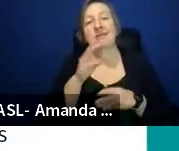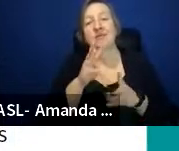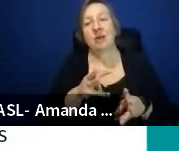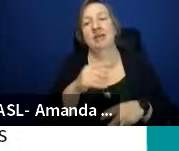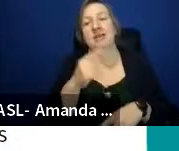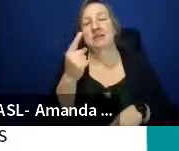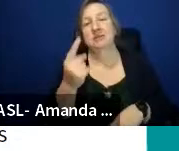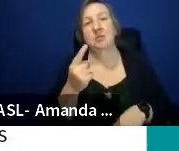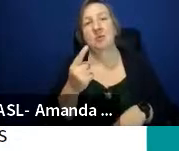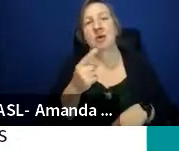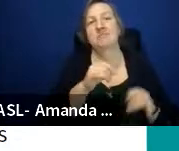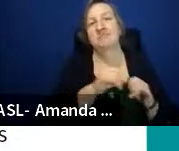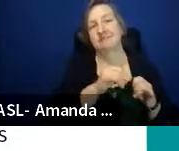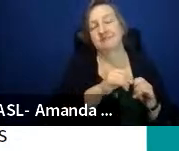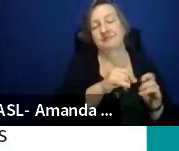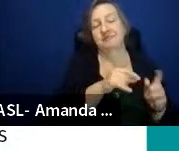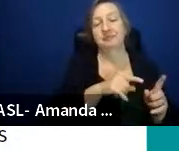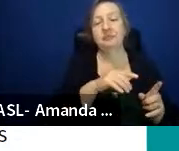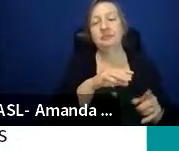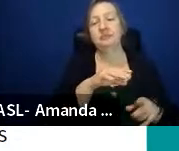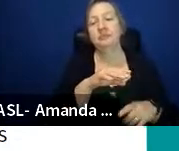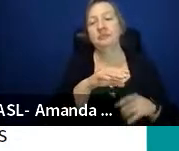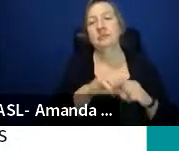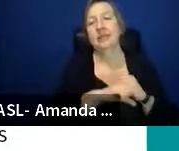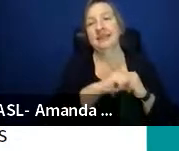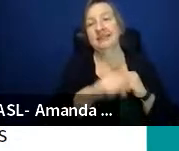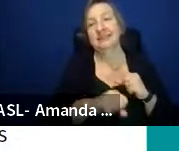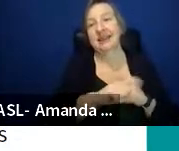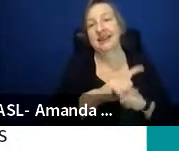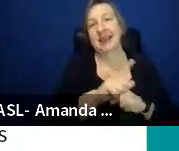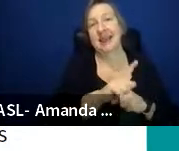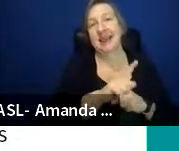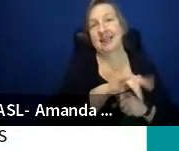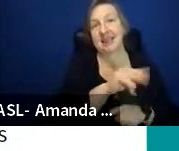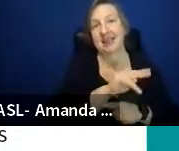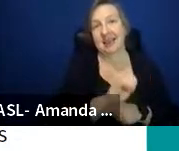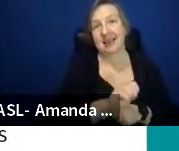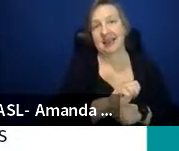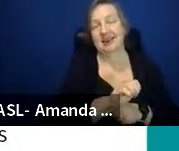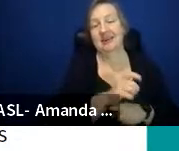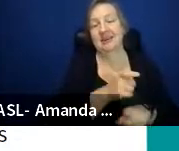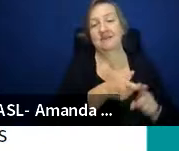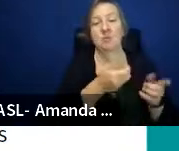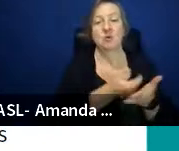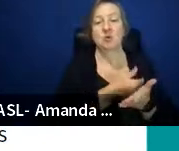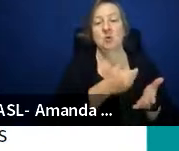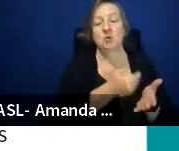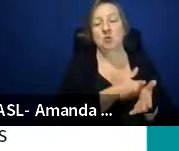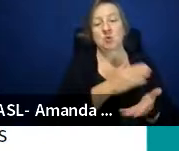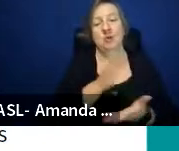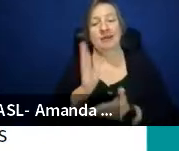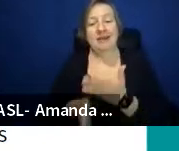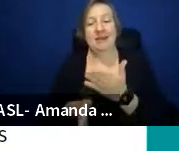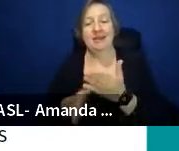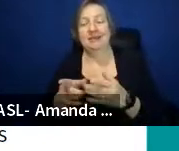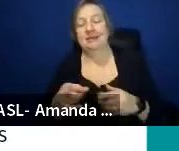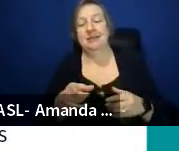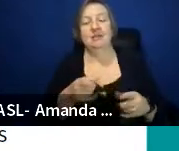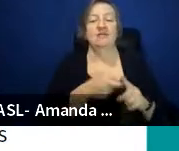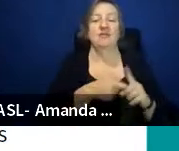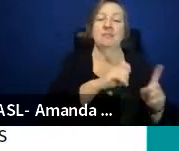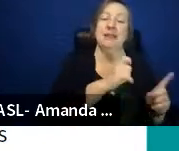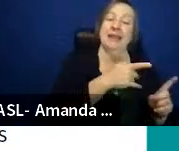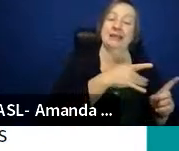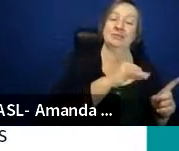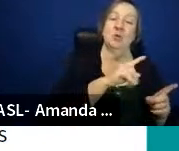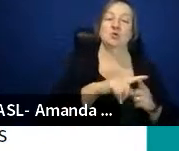reliability. So the extension of the yellow line is kind of in its own from the new terminus at, from Expo to the